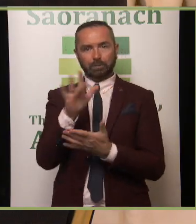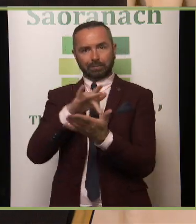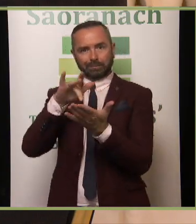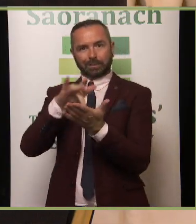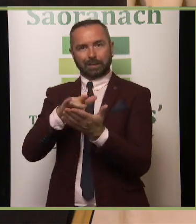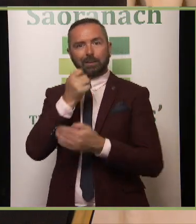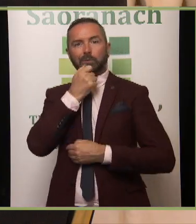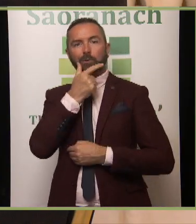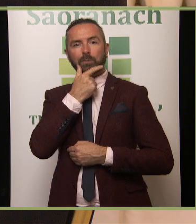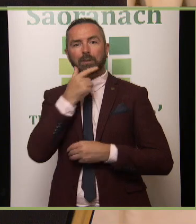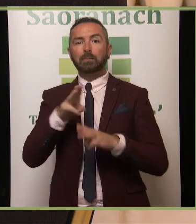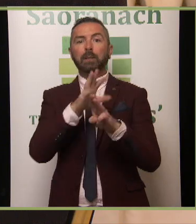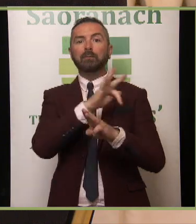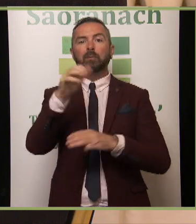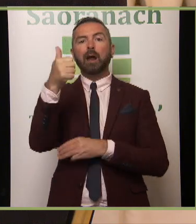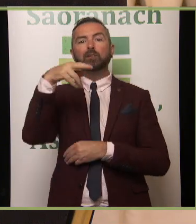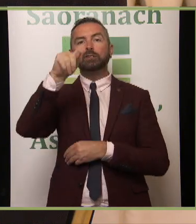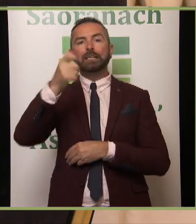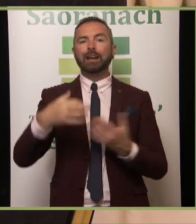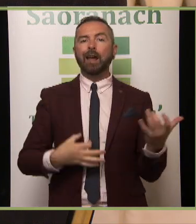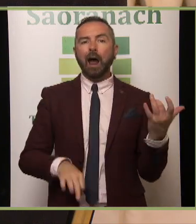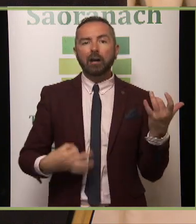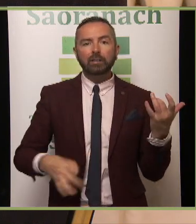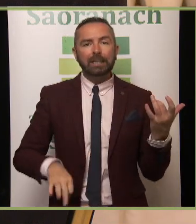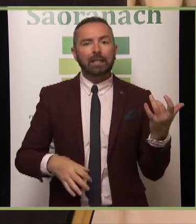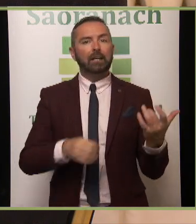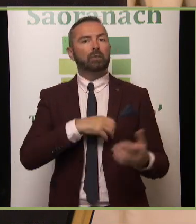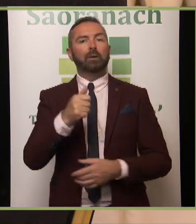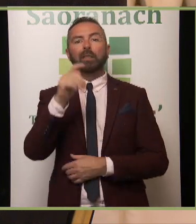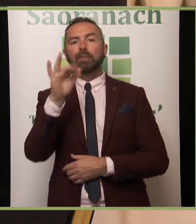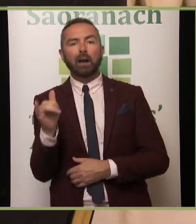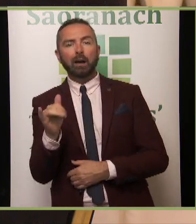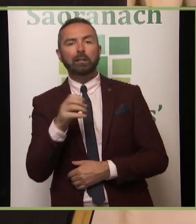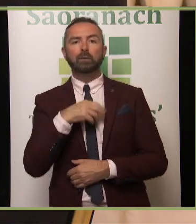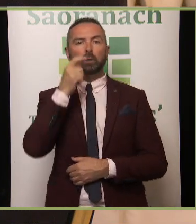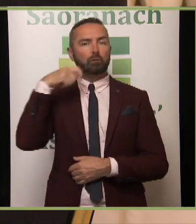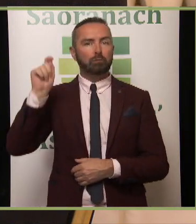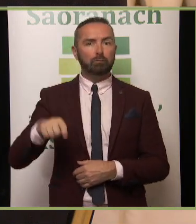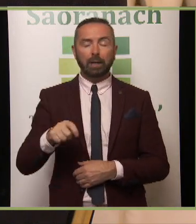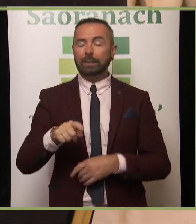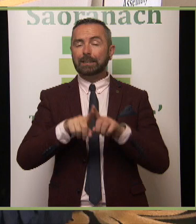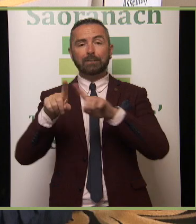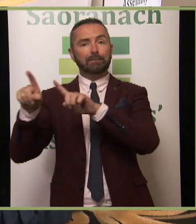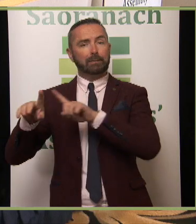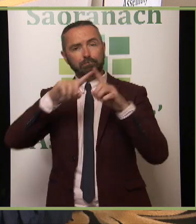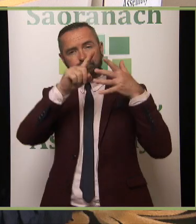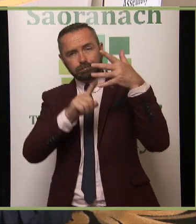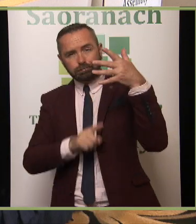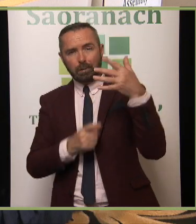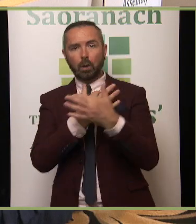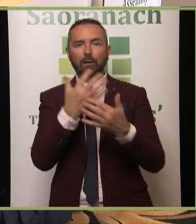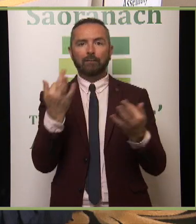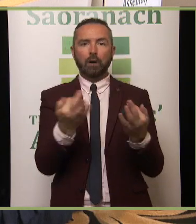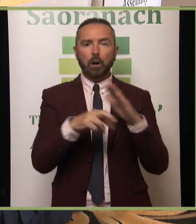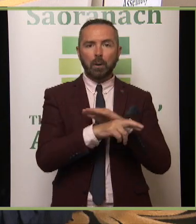Dublin. We've got people from Argentina to Athy, from the heart of the Ukraine to the borders of Uachtarard. We have farmers, we have